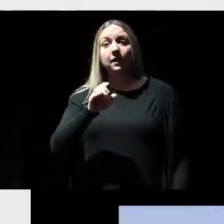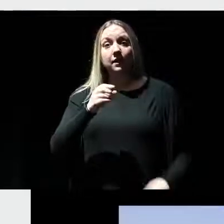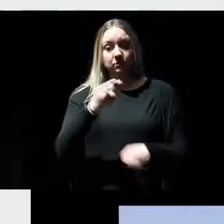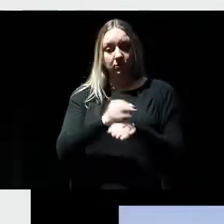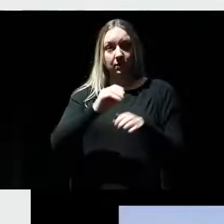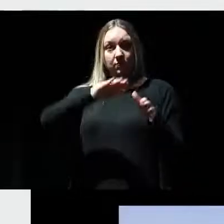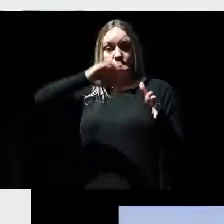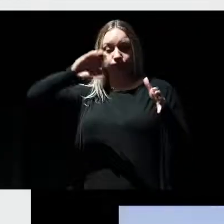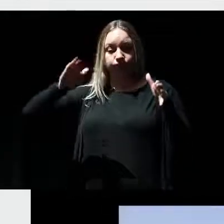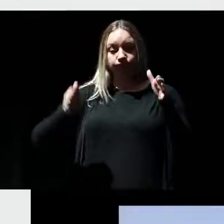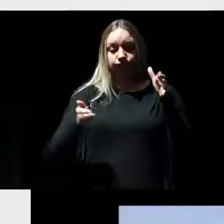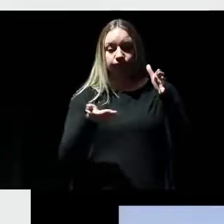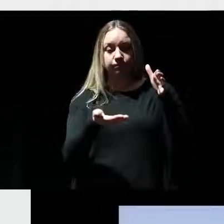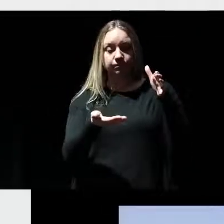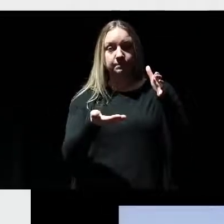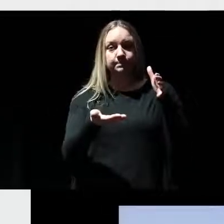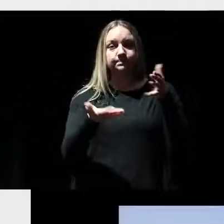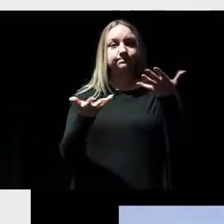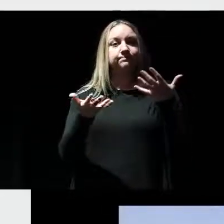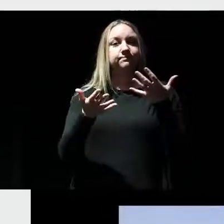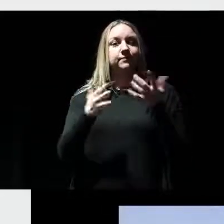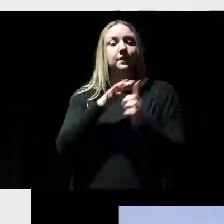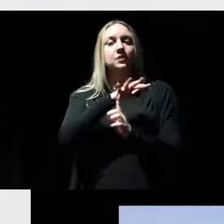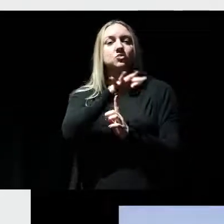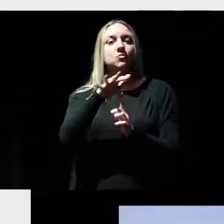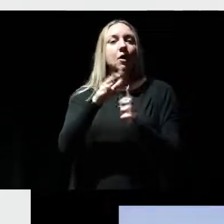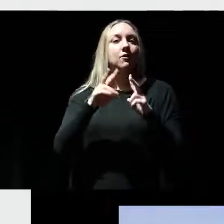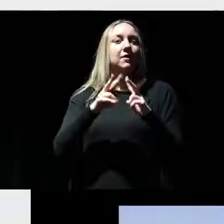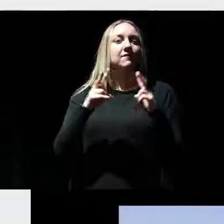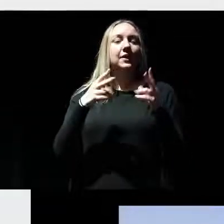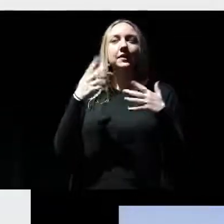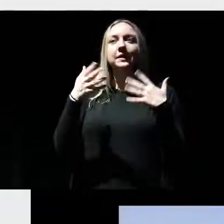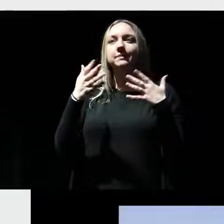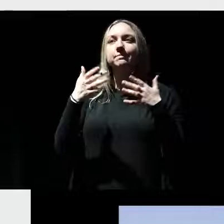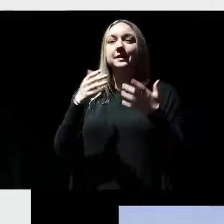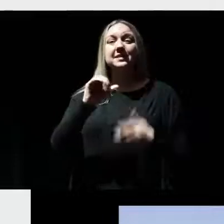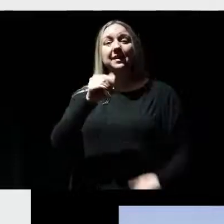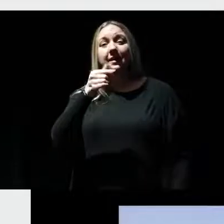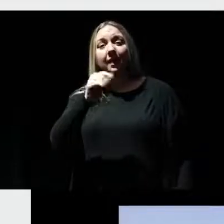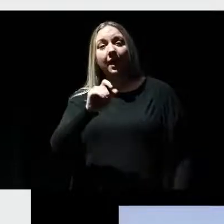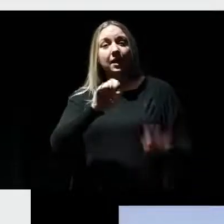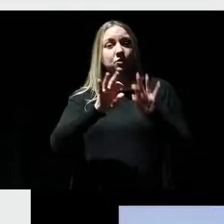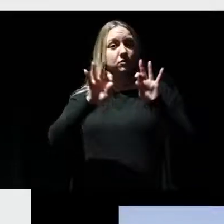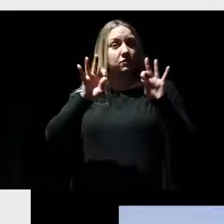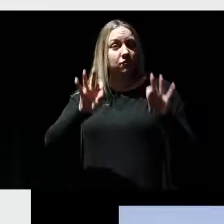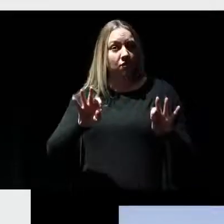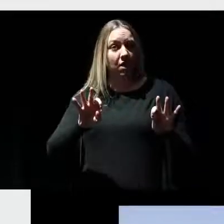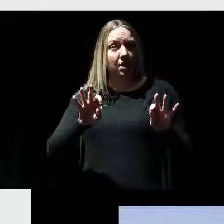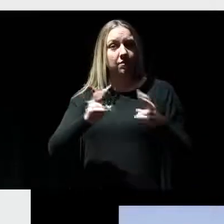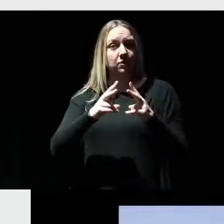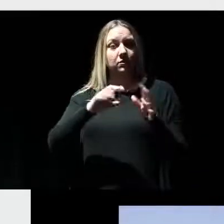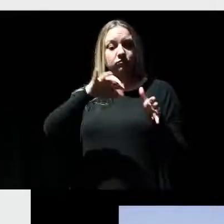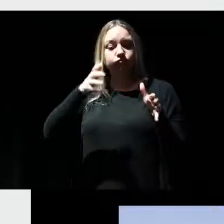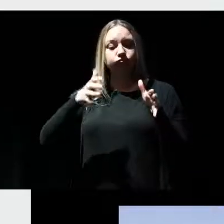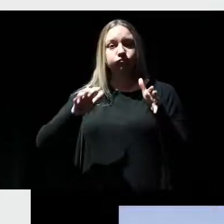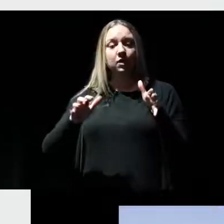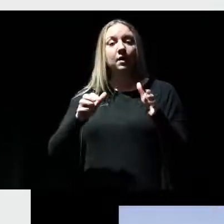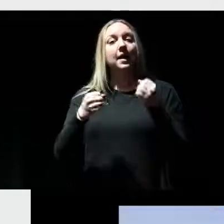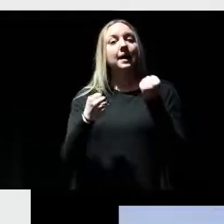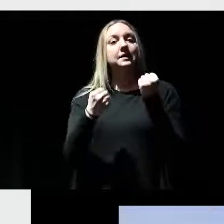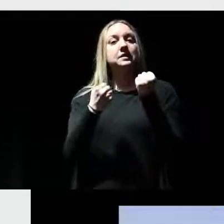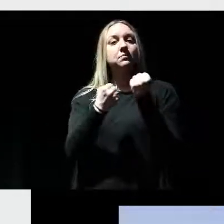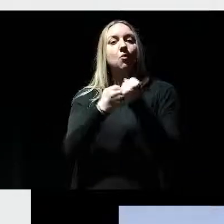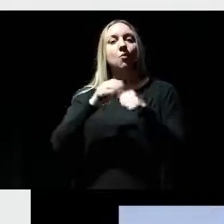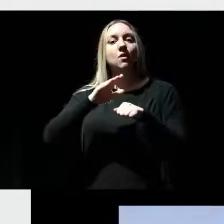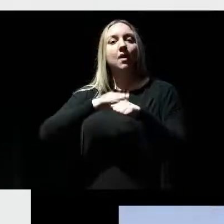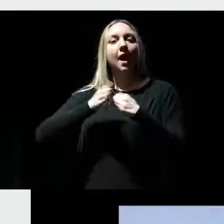a very animated cage or frame that seems to be supported, in fact is supported, just at its